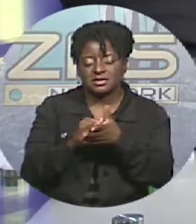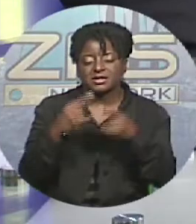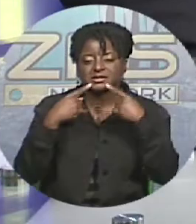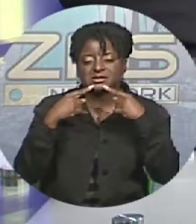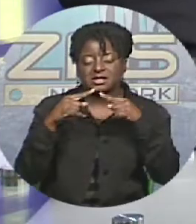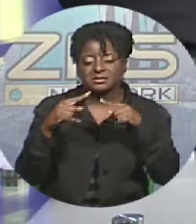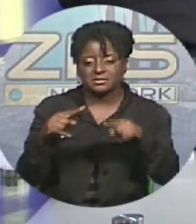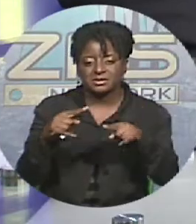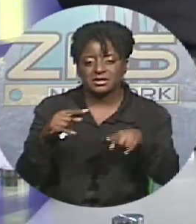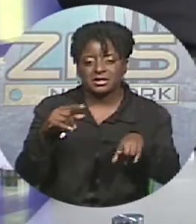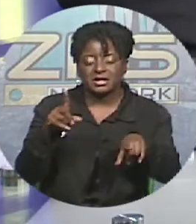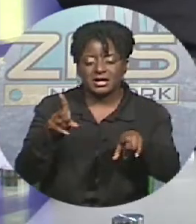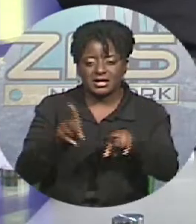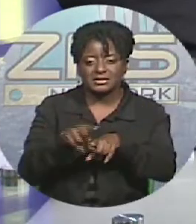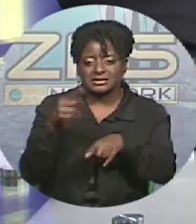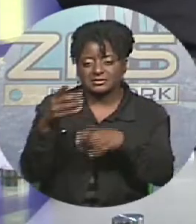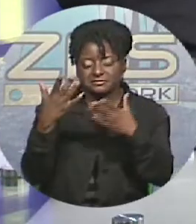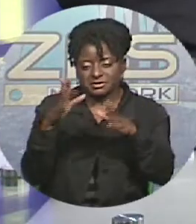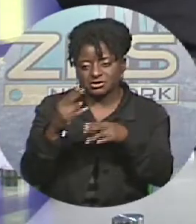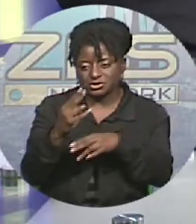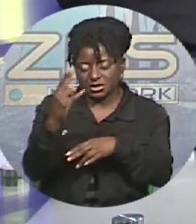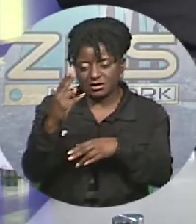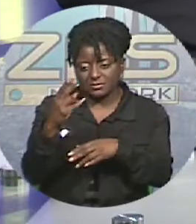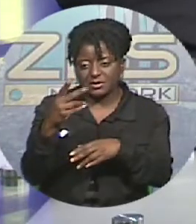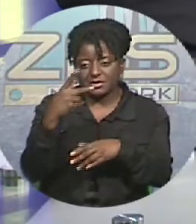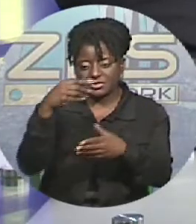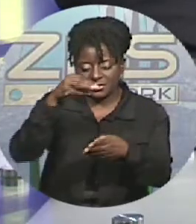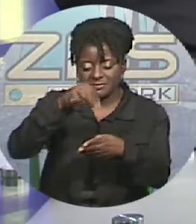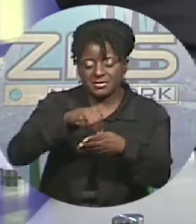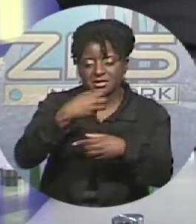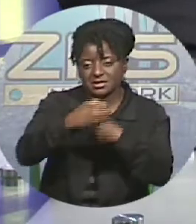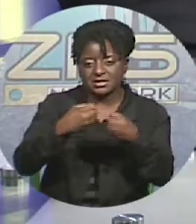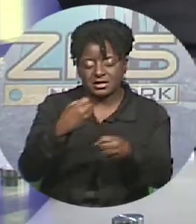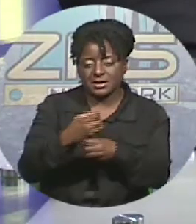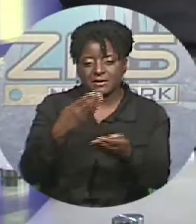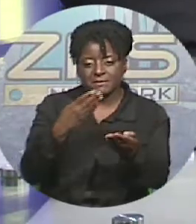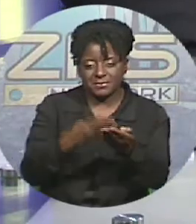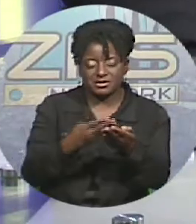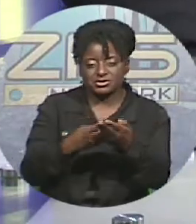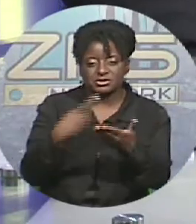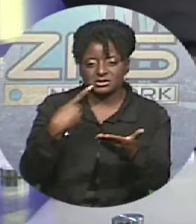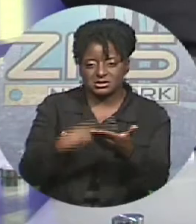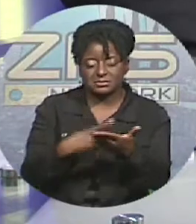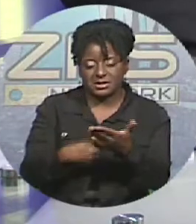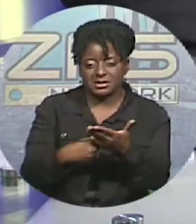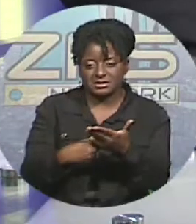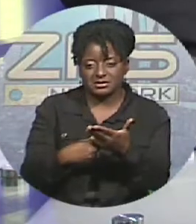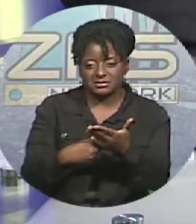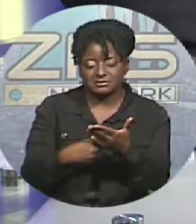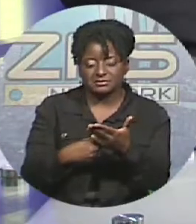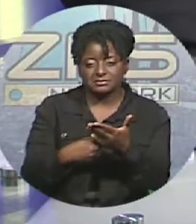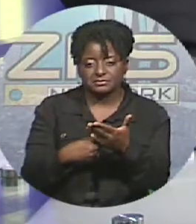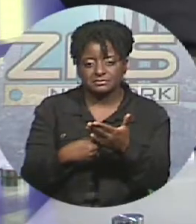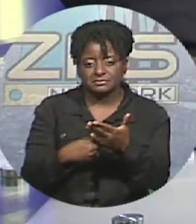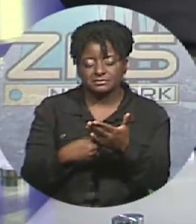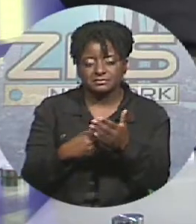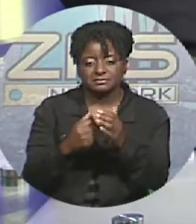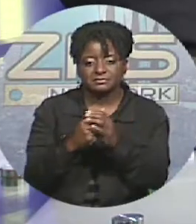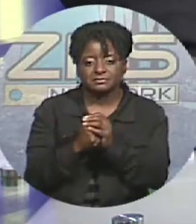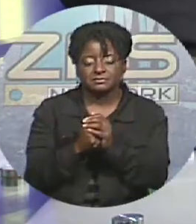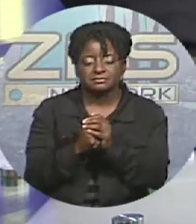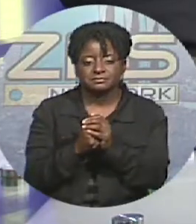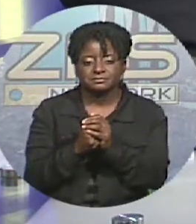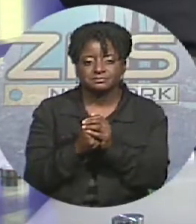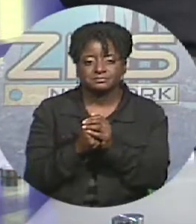budget debate defending accusations by the opposition that his findings and summations of the state of the economy were illusional. Clint